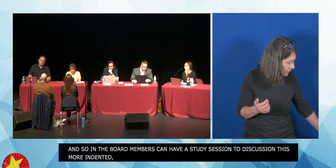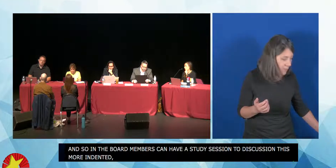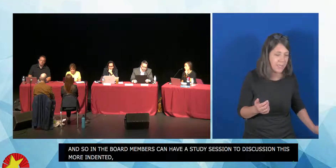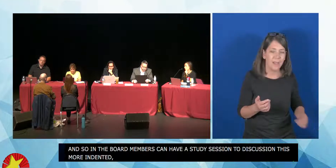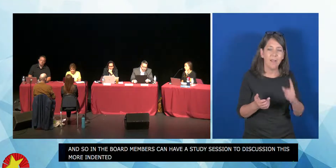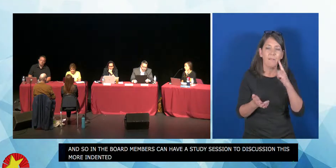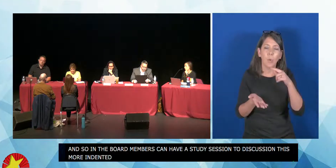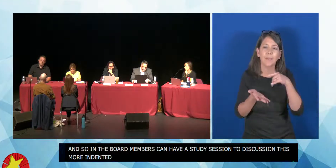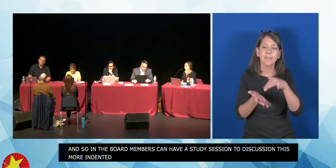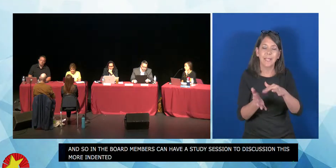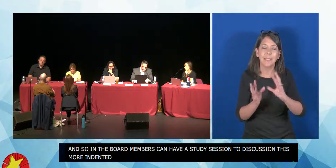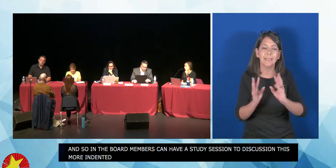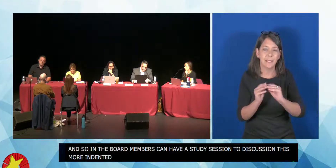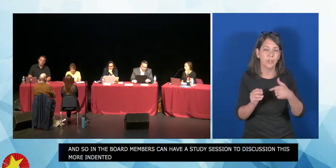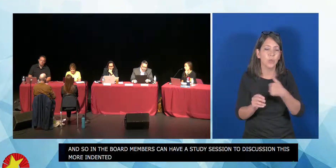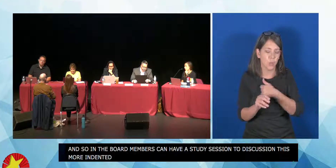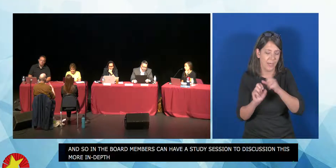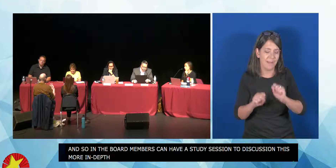one.